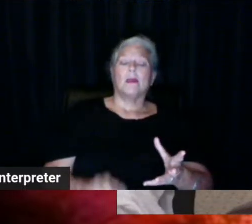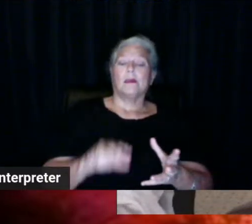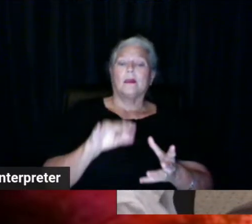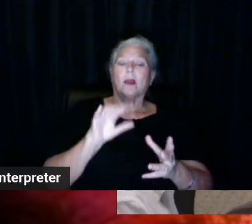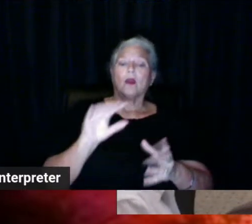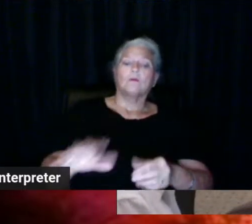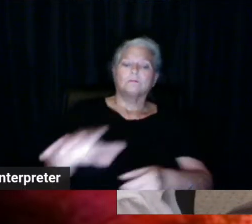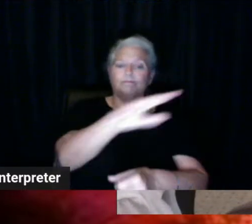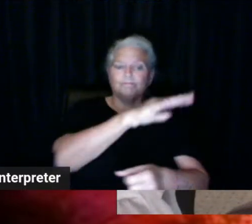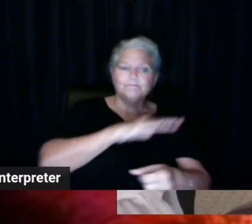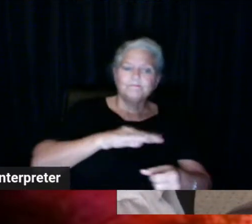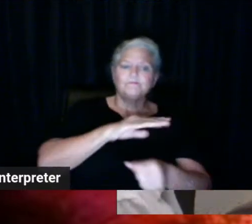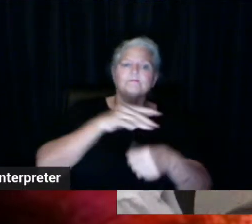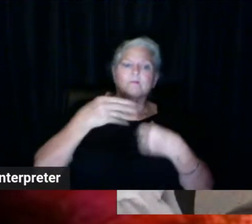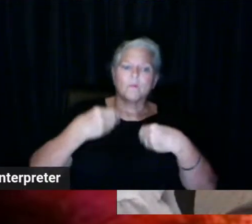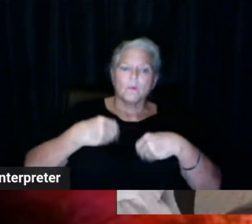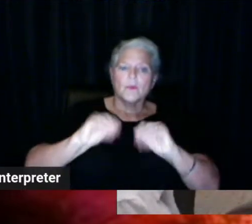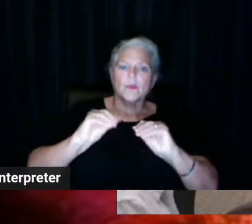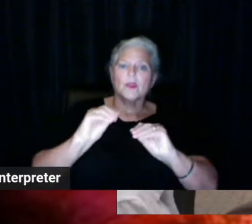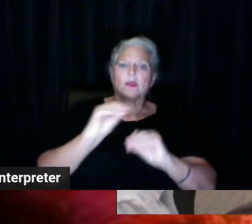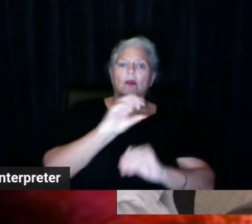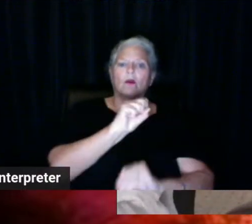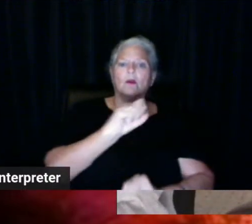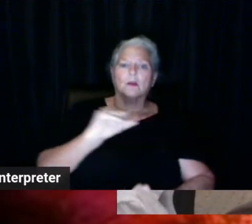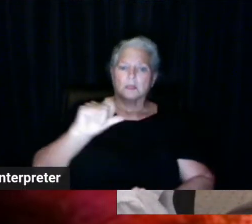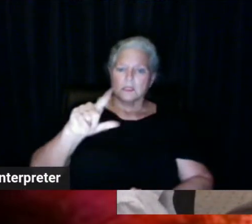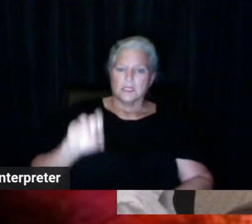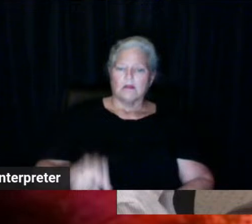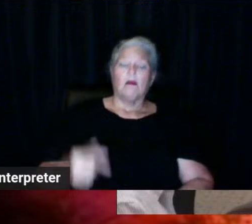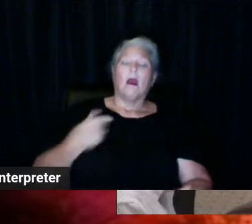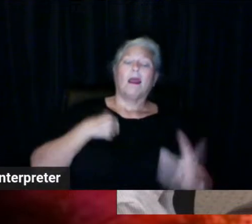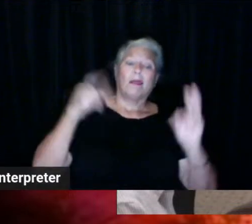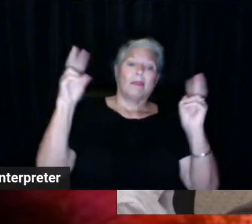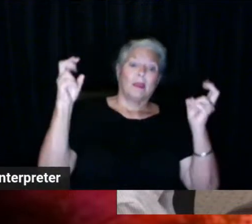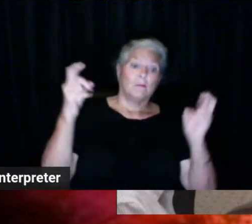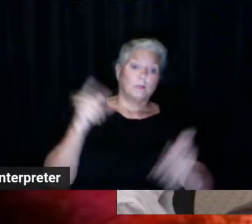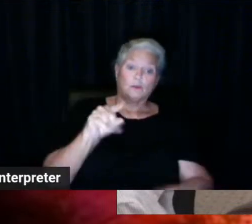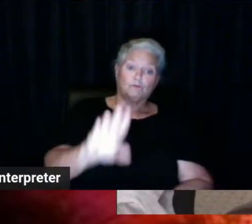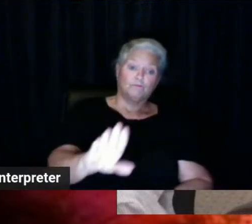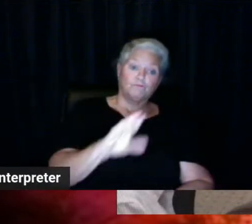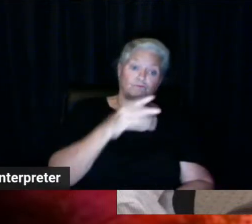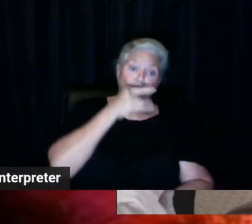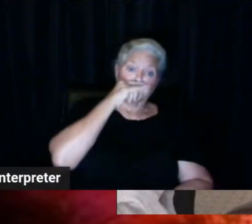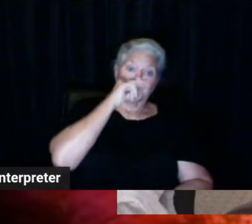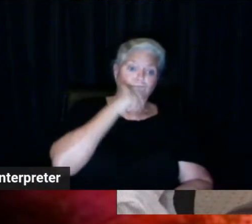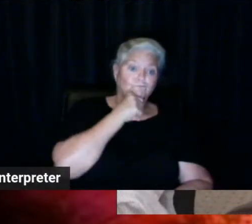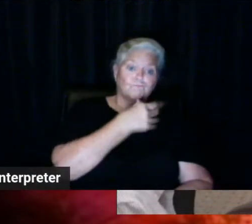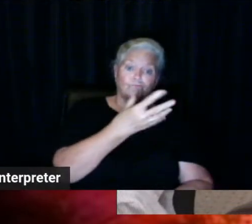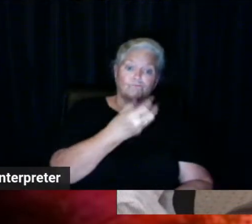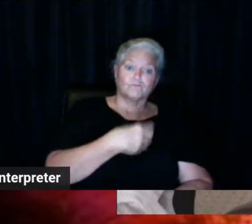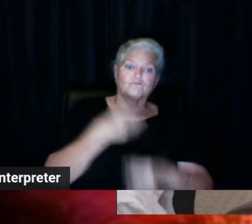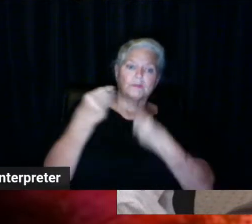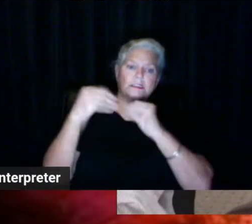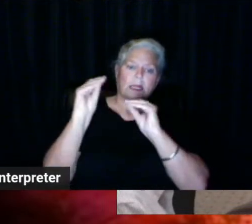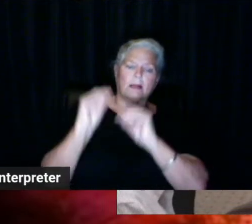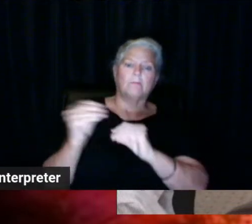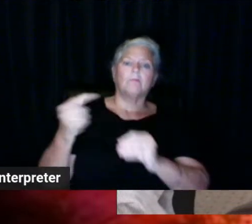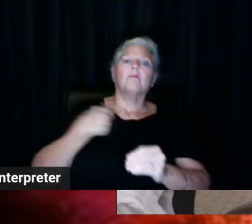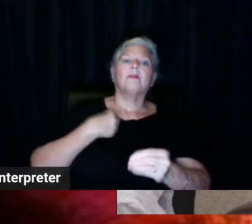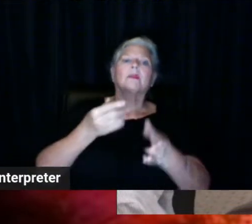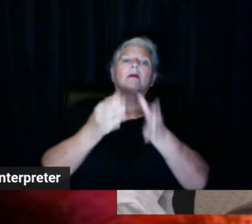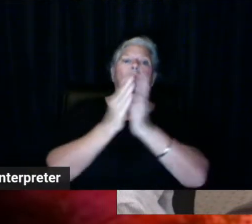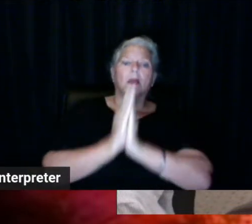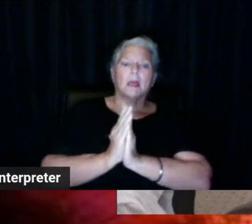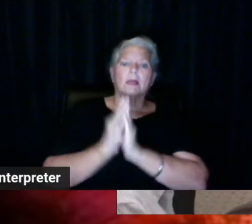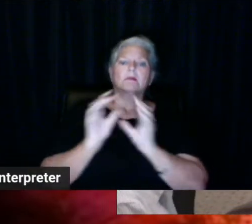theme will be something like, if your kids don't want it, sell it. We're asking permission to use the entire park for 10 by